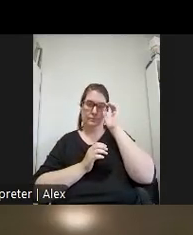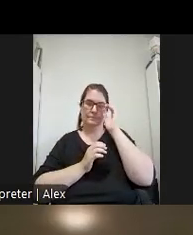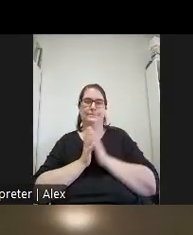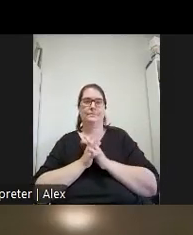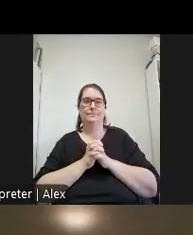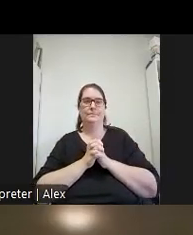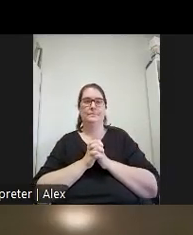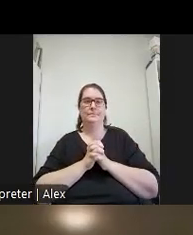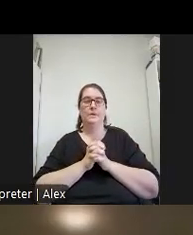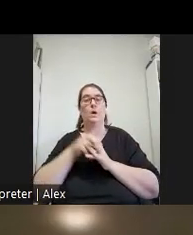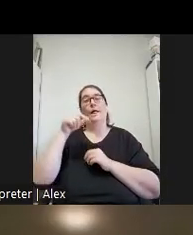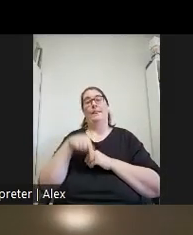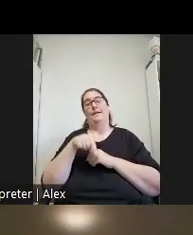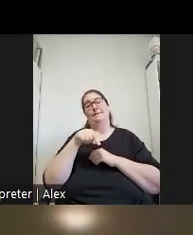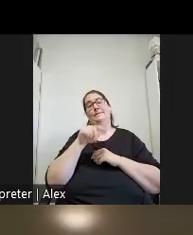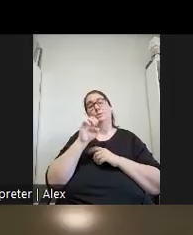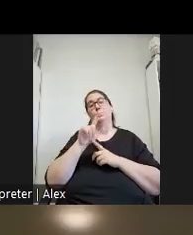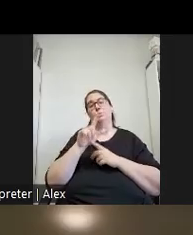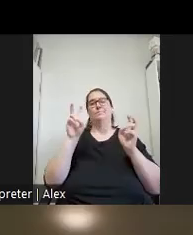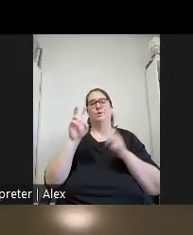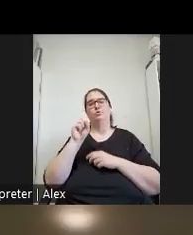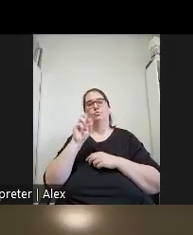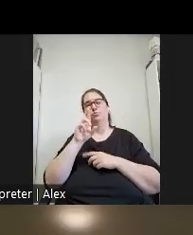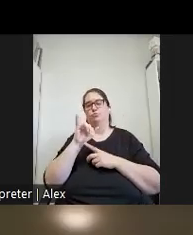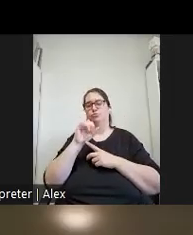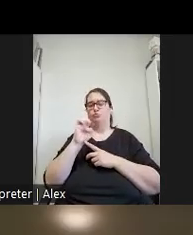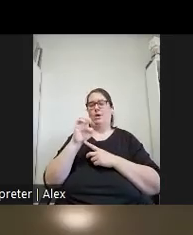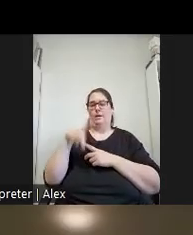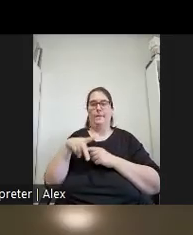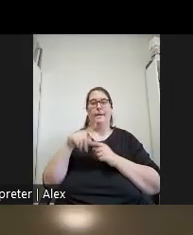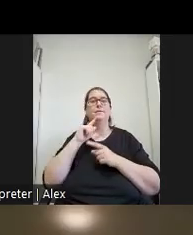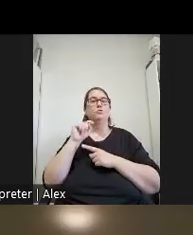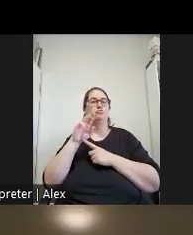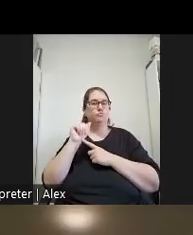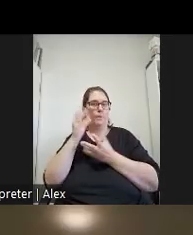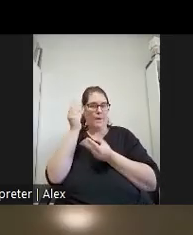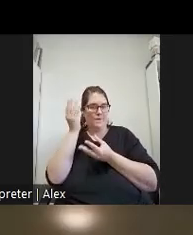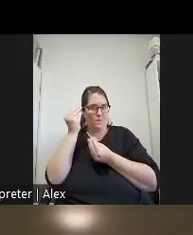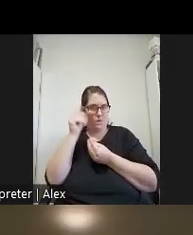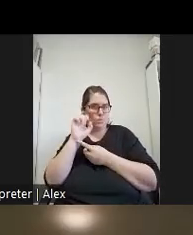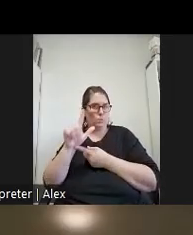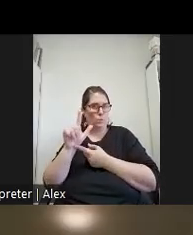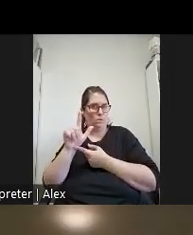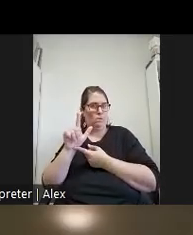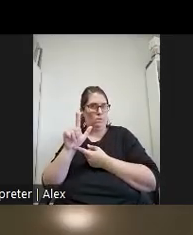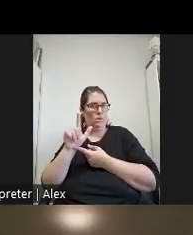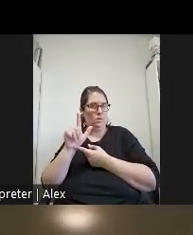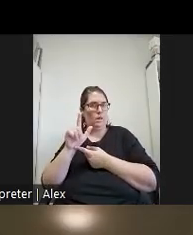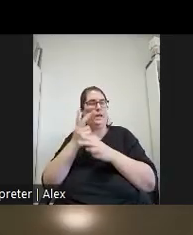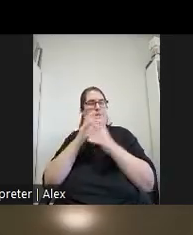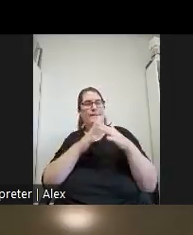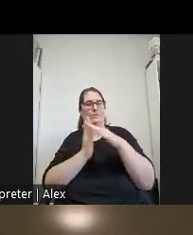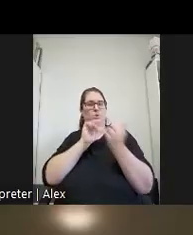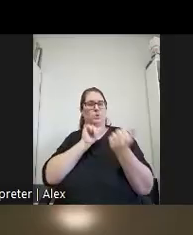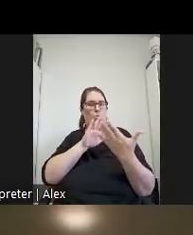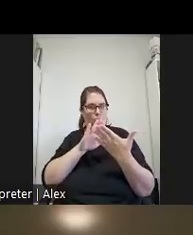Safety Assessment, RISA, as we call it, tool, is a trauma-informed tool which uses an intersectional approach to